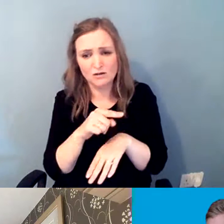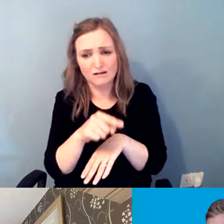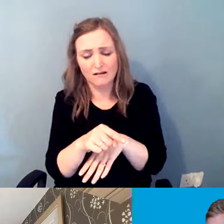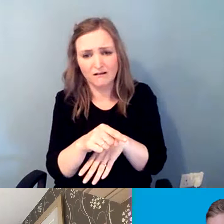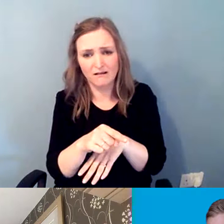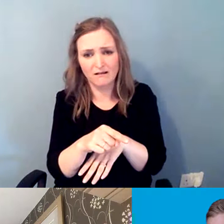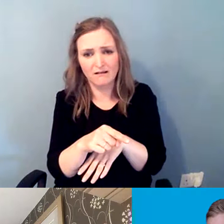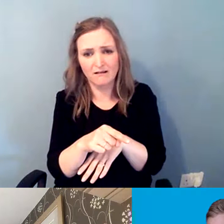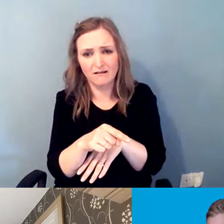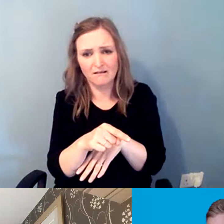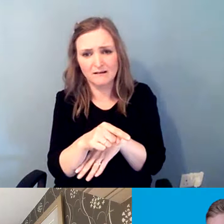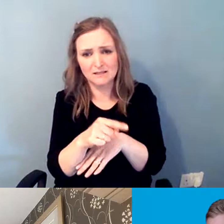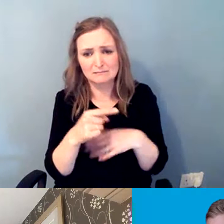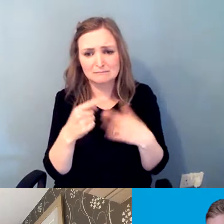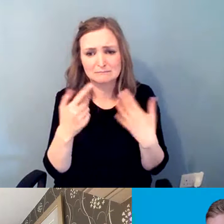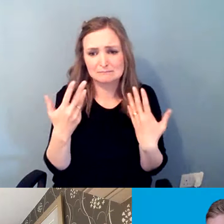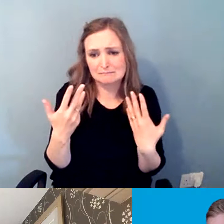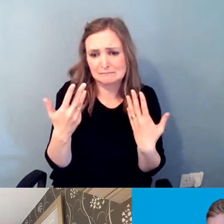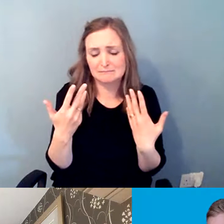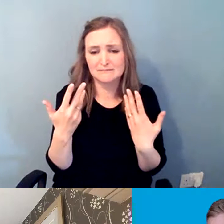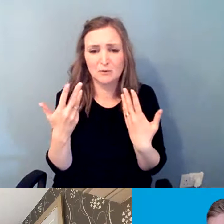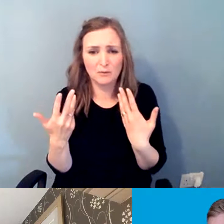makes a bit of sense to you.